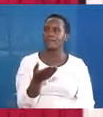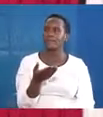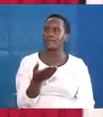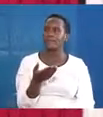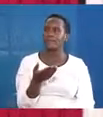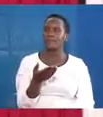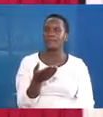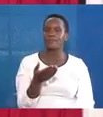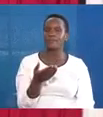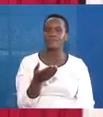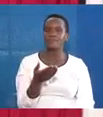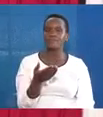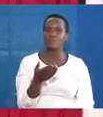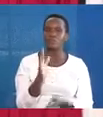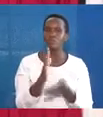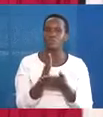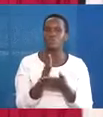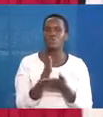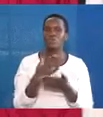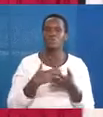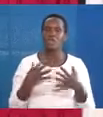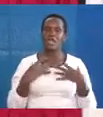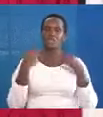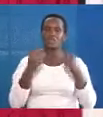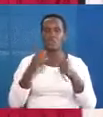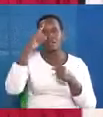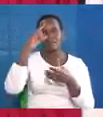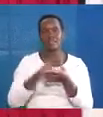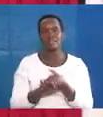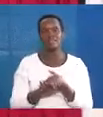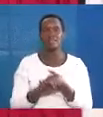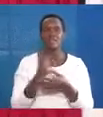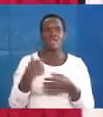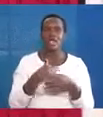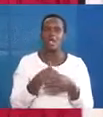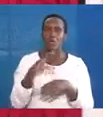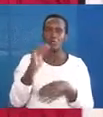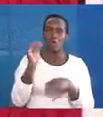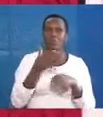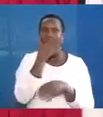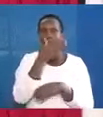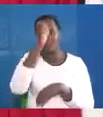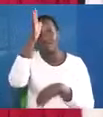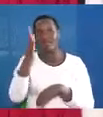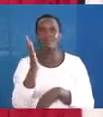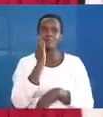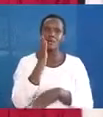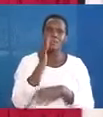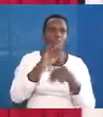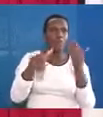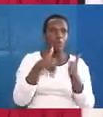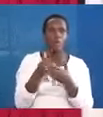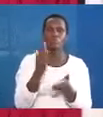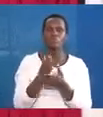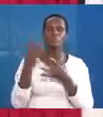Indeed, I strongly believe that the reason our founding fathers and mothers bequeathed us a democratic